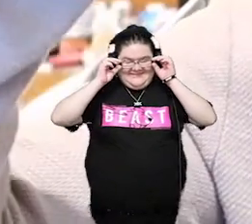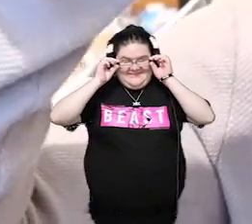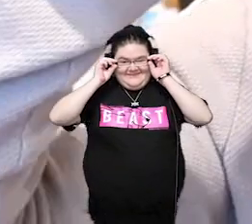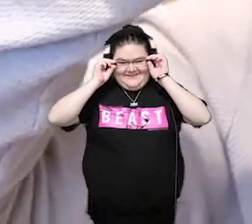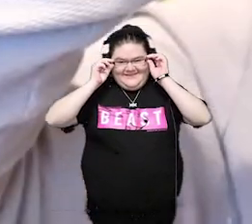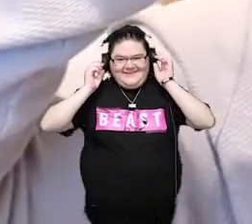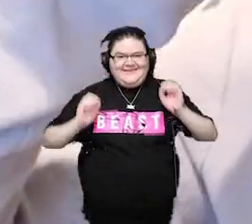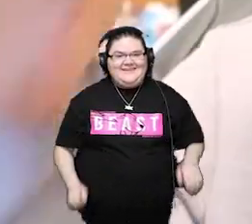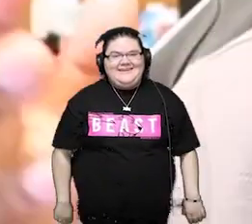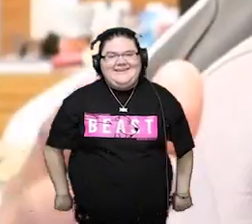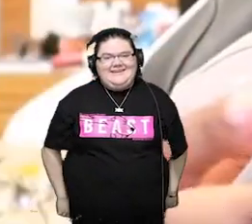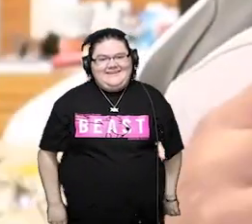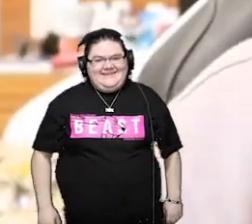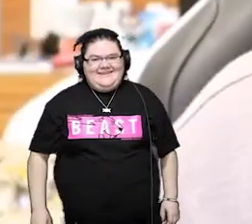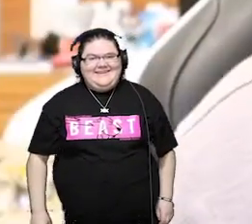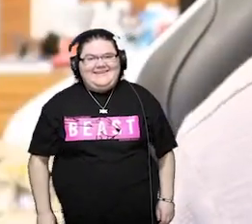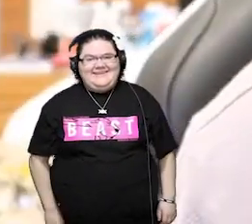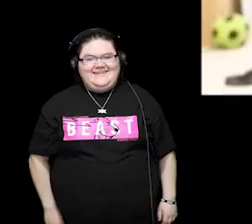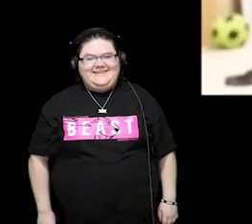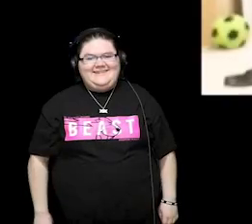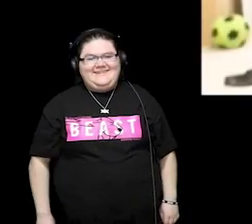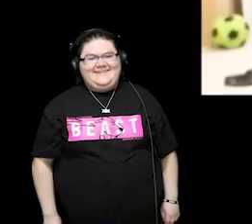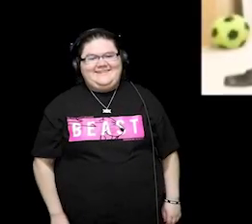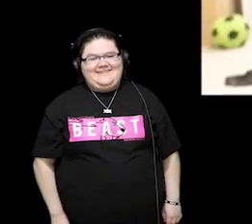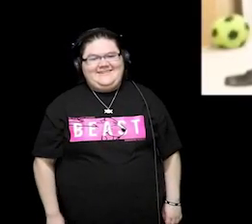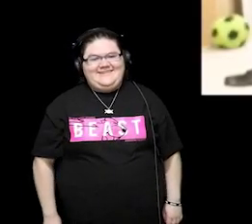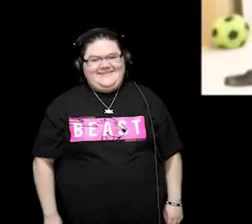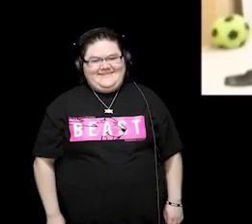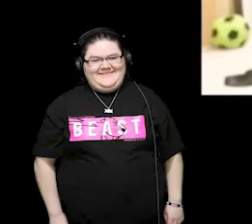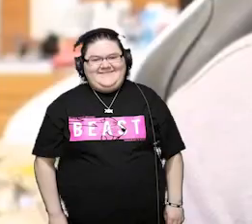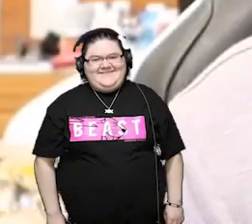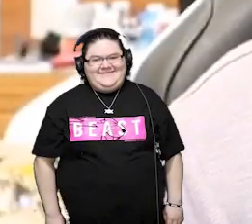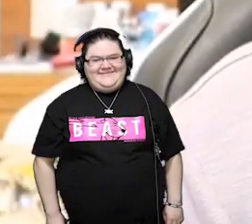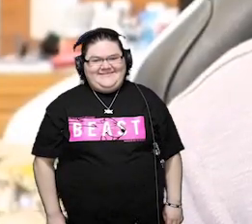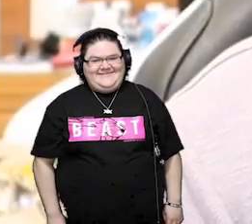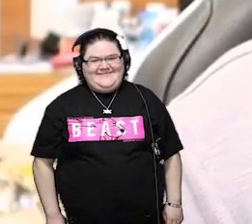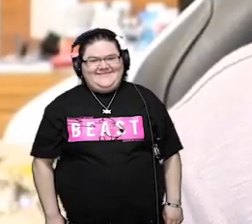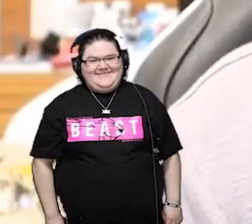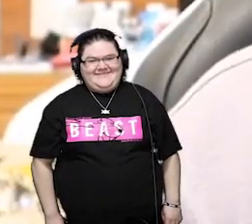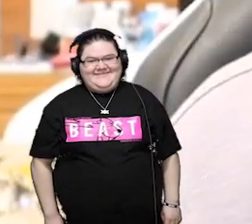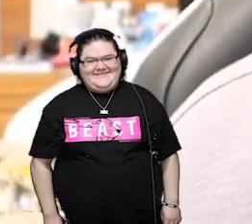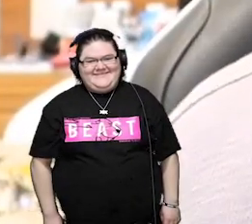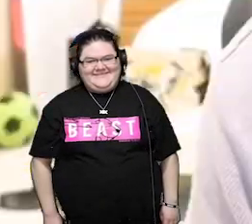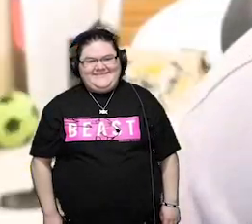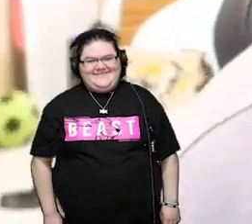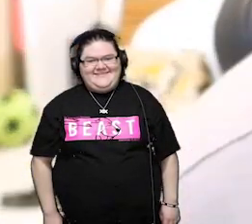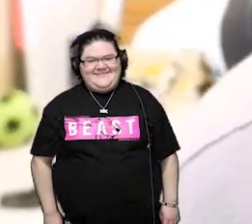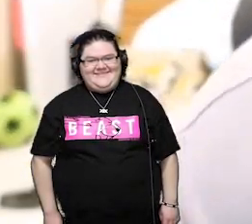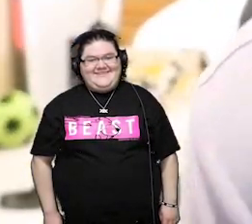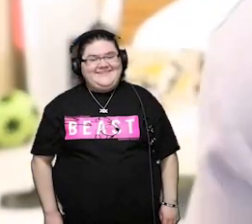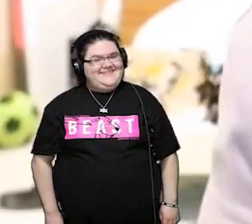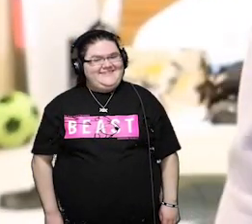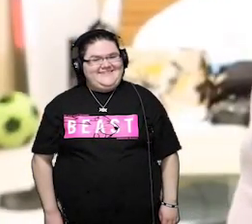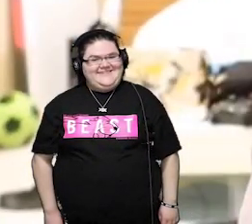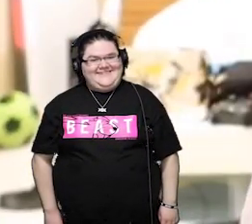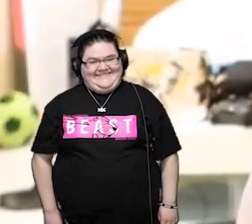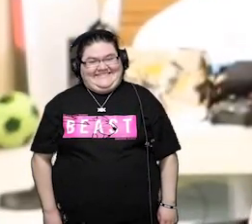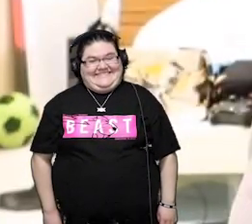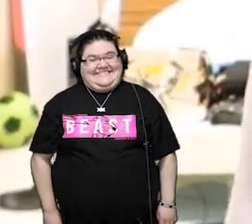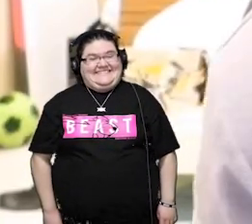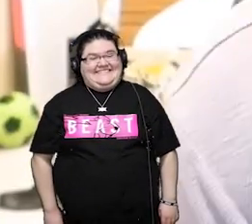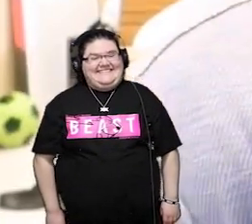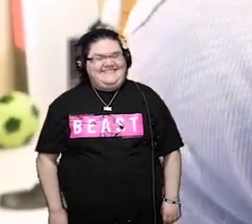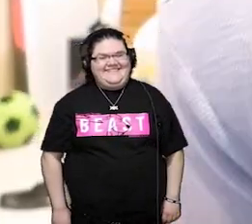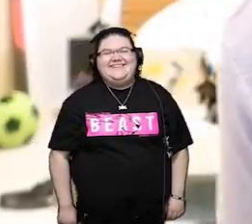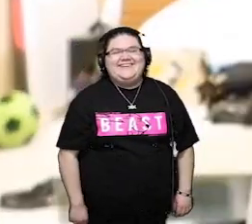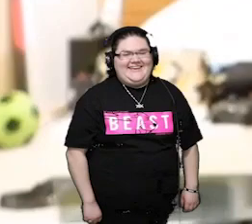never even thought I'd be in the top five or the top 10. To have the opportunity to even get a number one, it would be ridiculous!